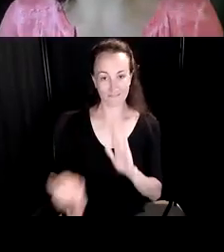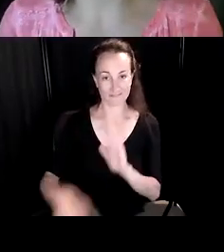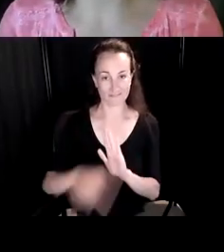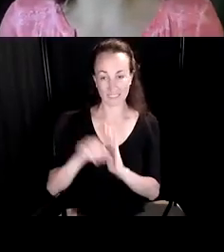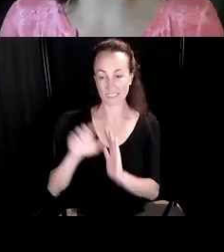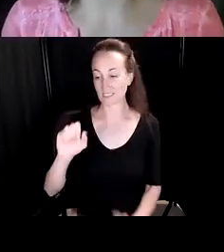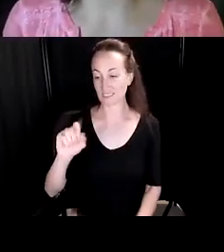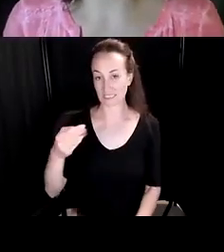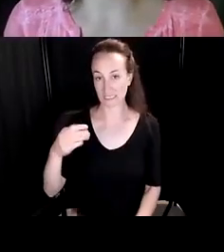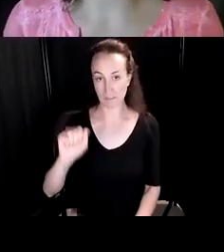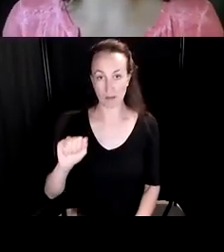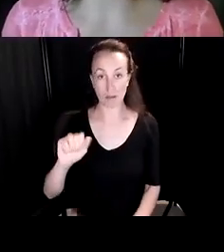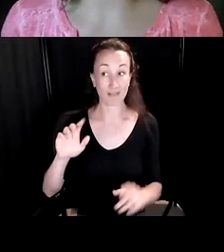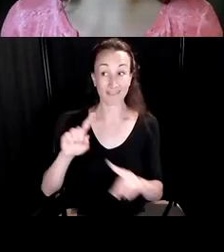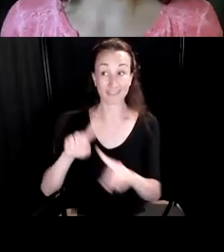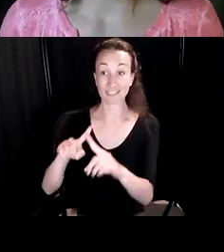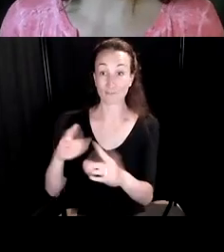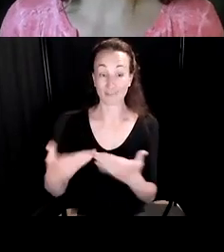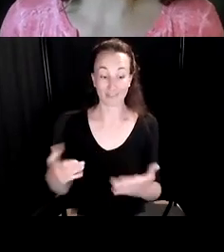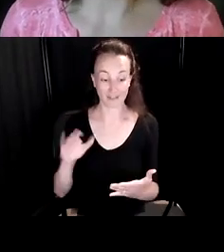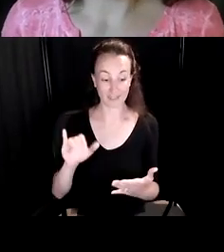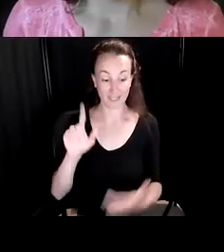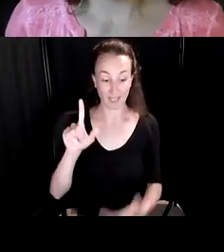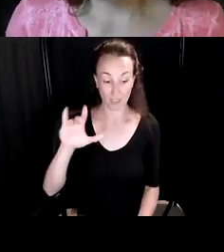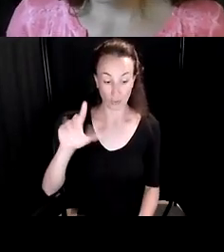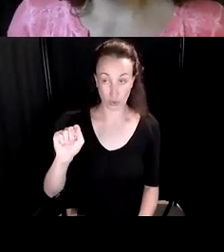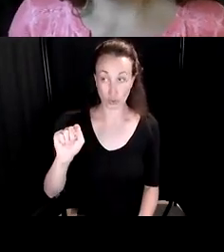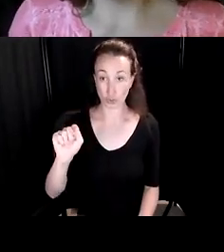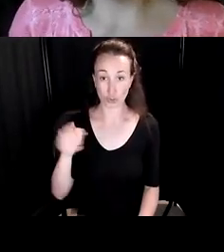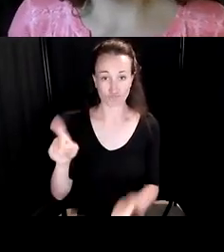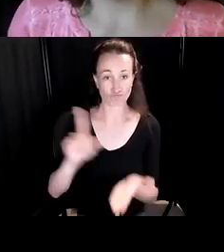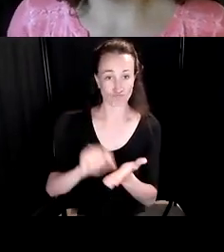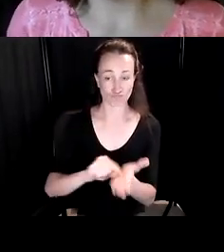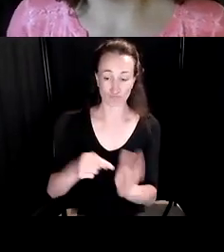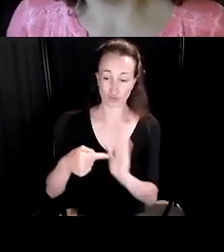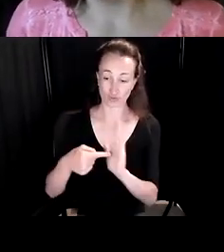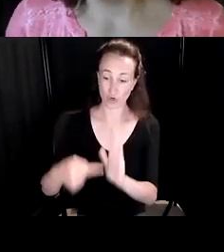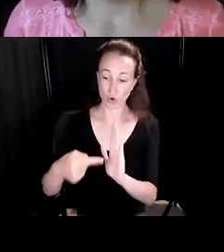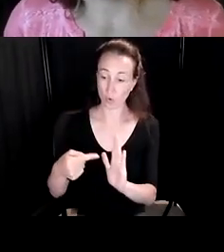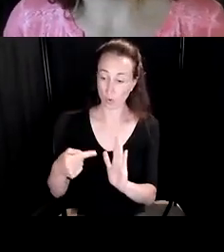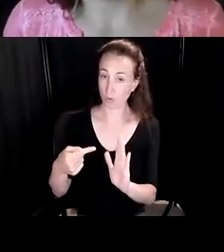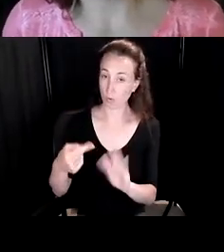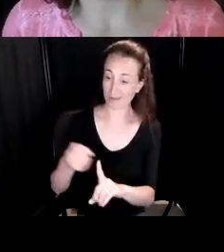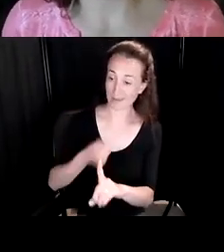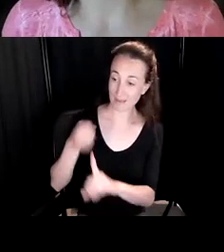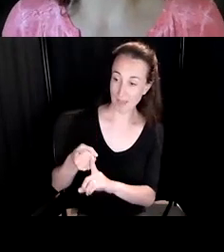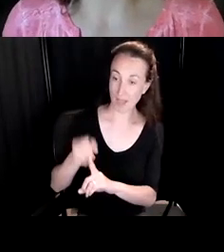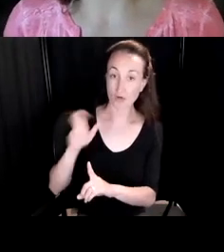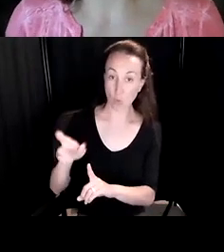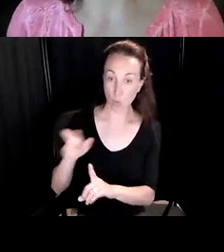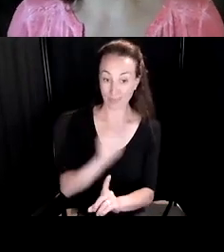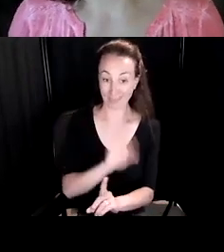different things that the literature combined has showed to impact and or be impacted by school and